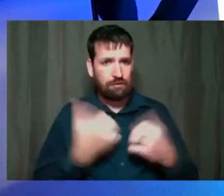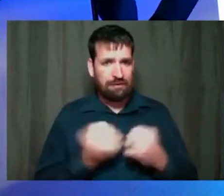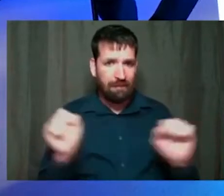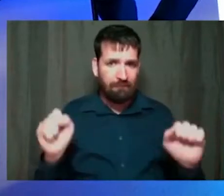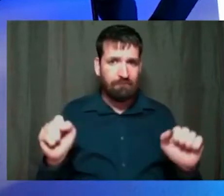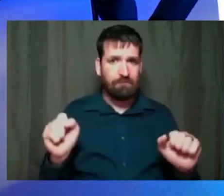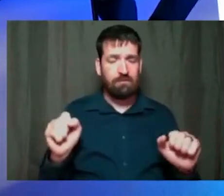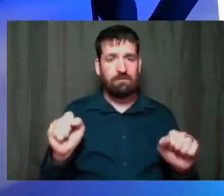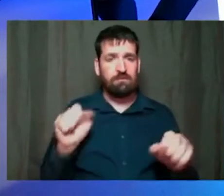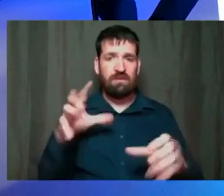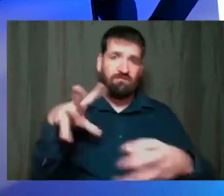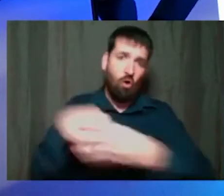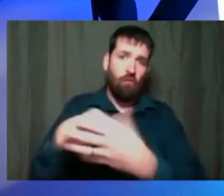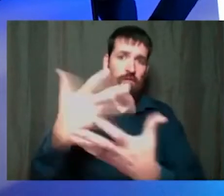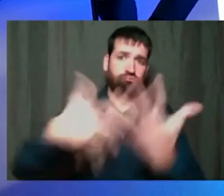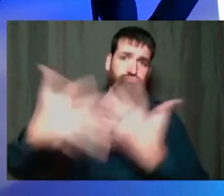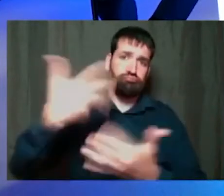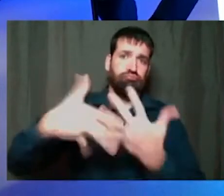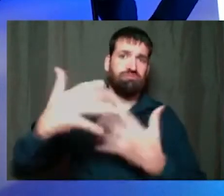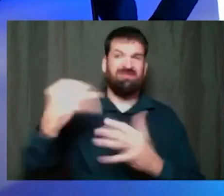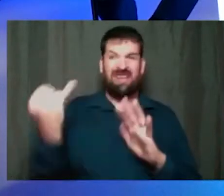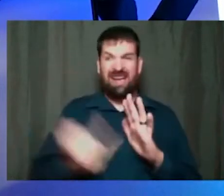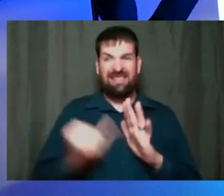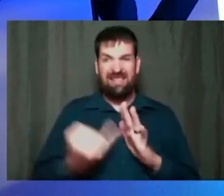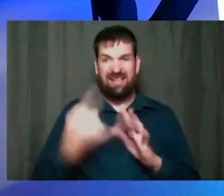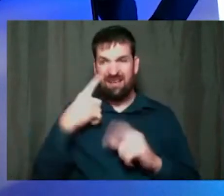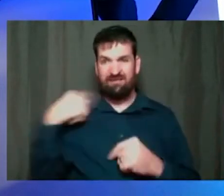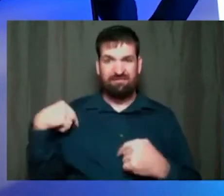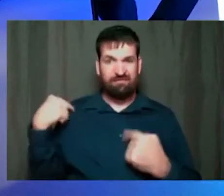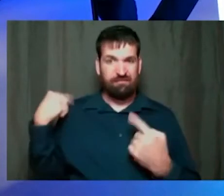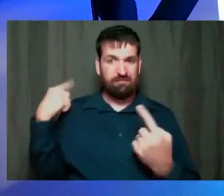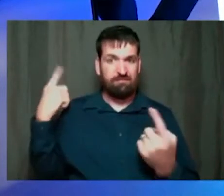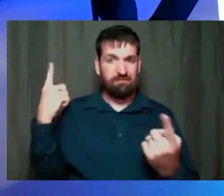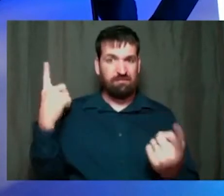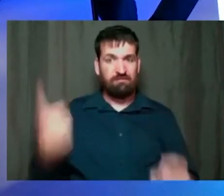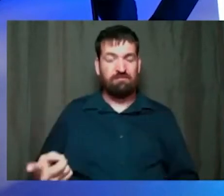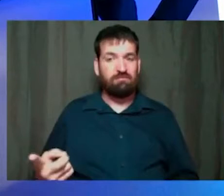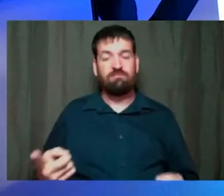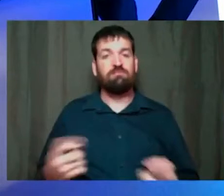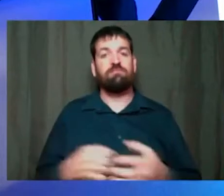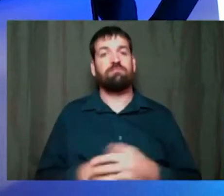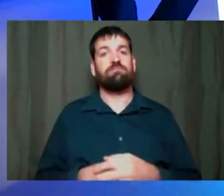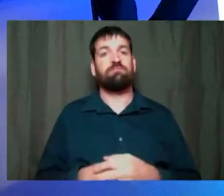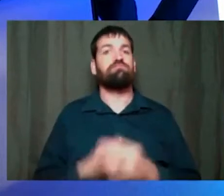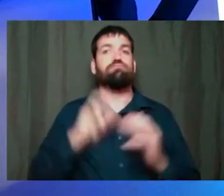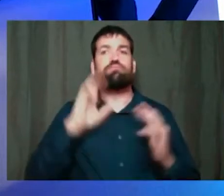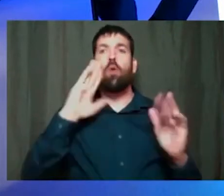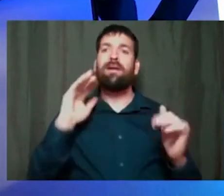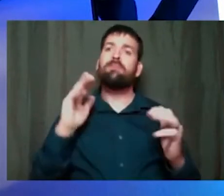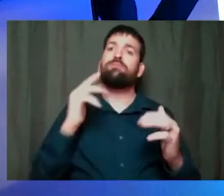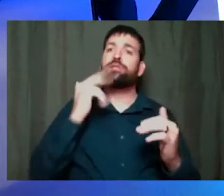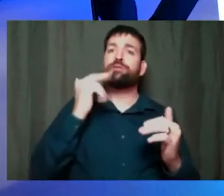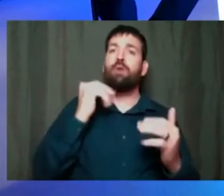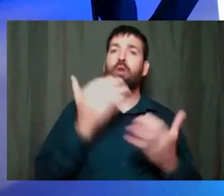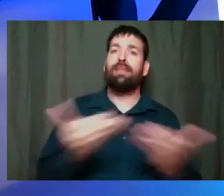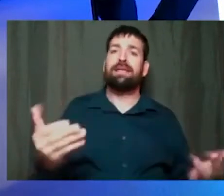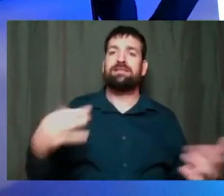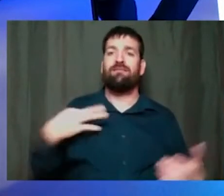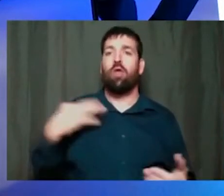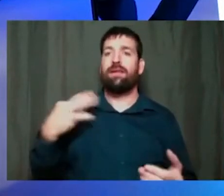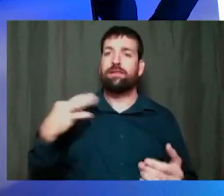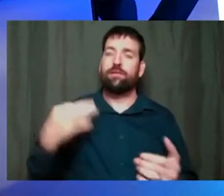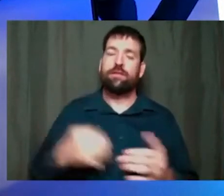world after being isolated so long? Just helping them get to a place where just doing small things, volunteering, lunch